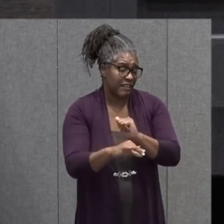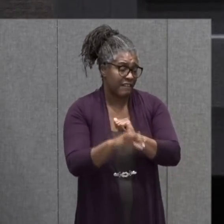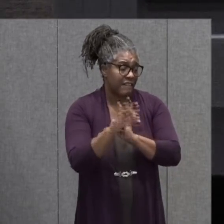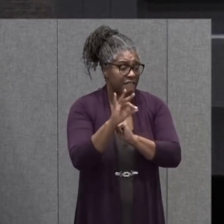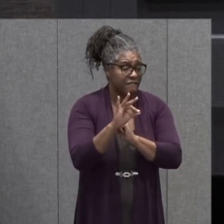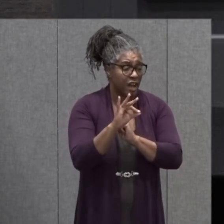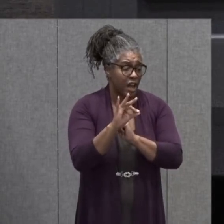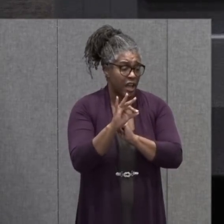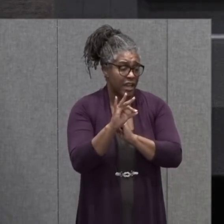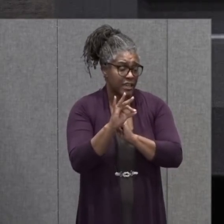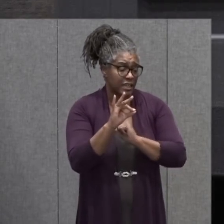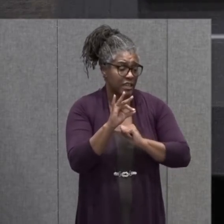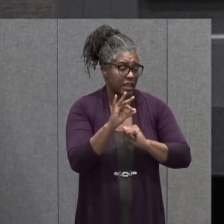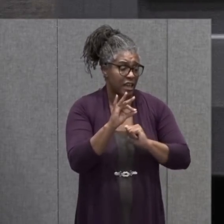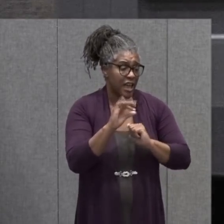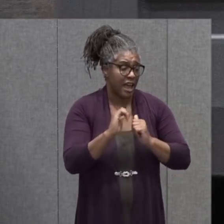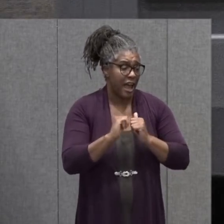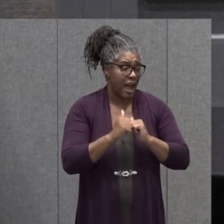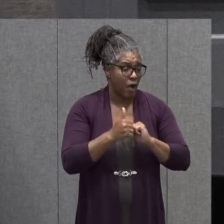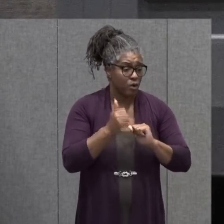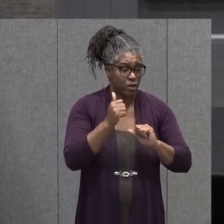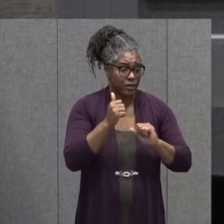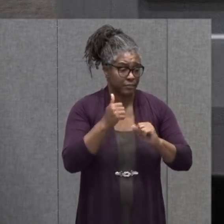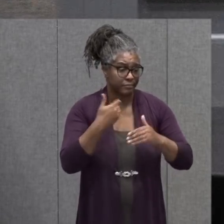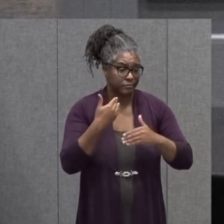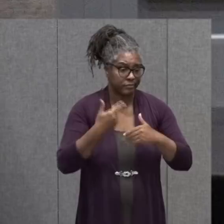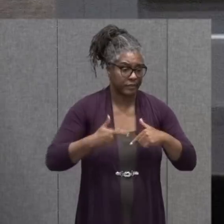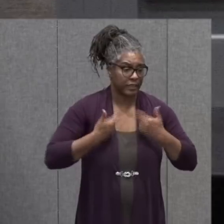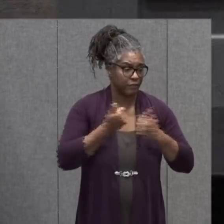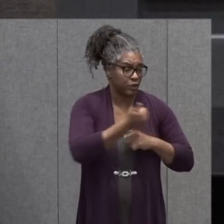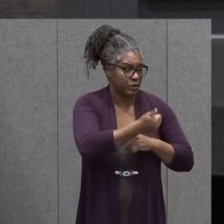So mom's saying, it's time for you to move on.